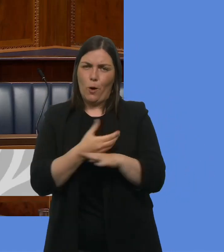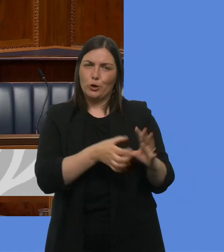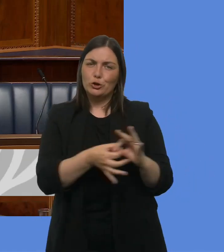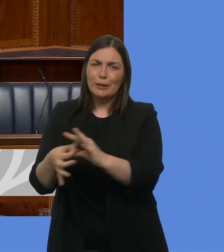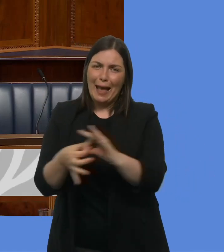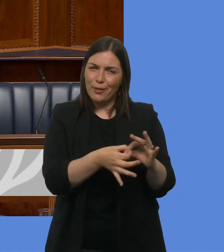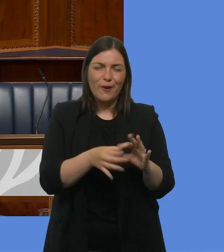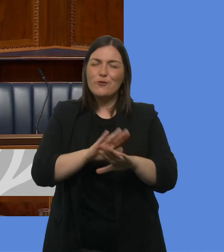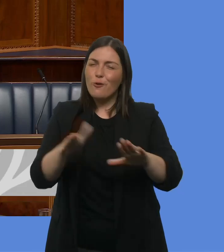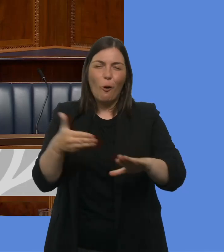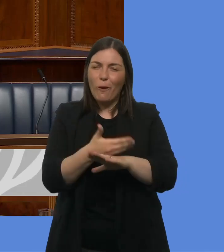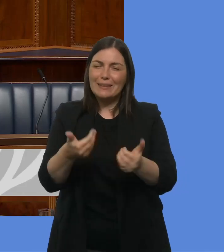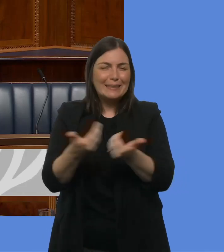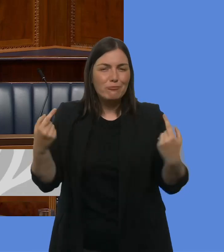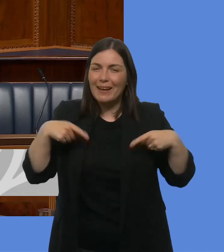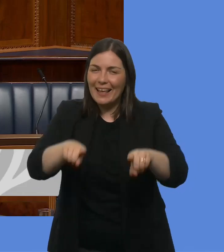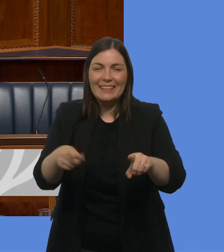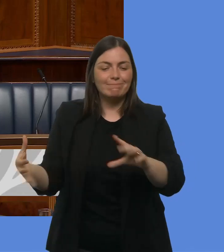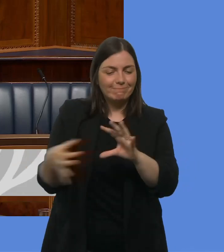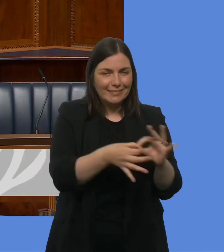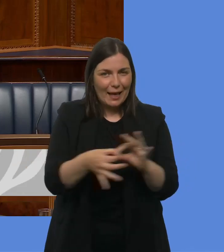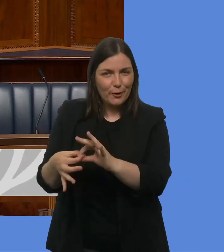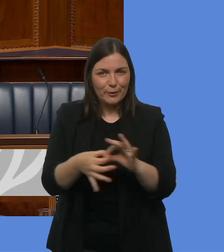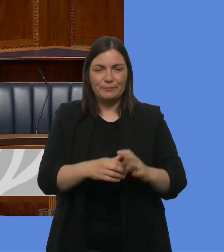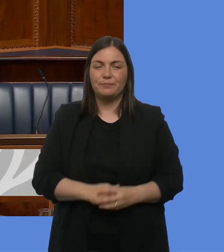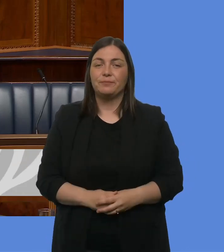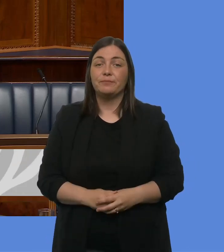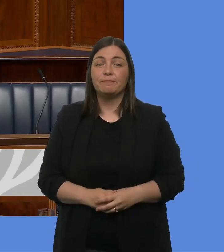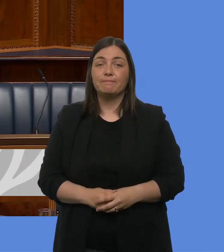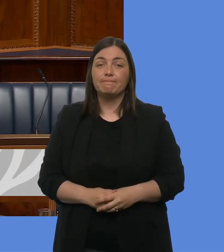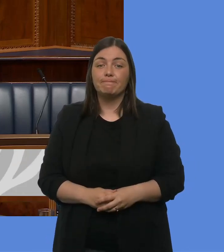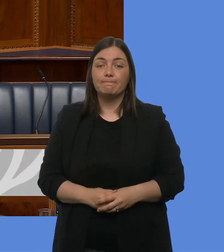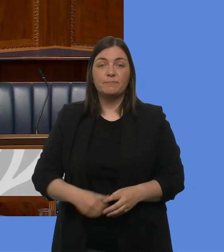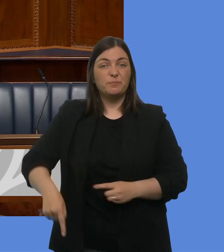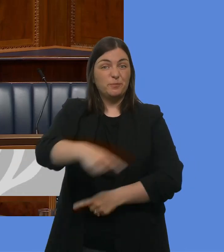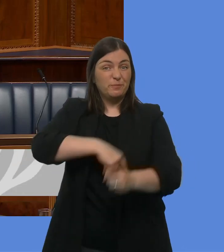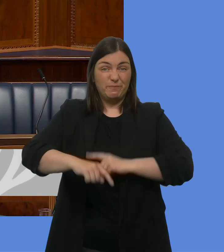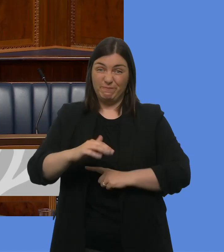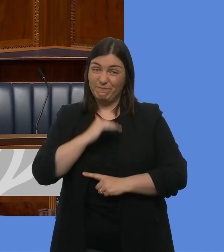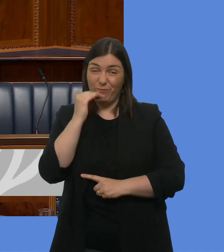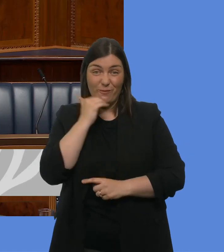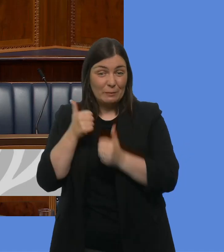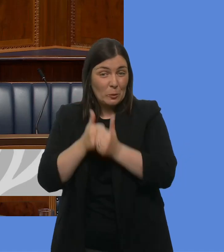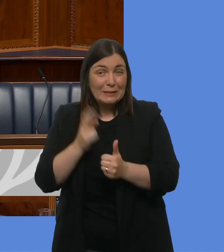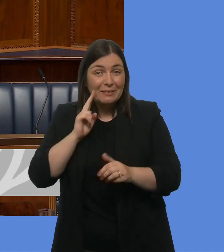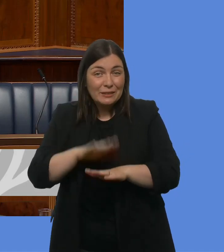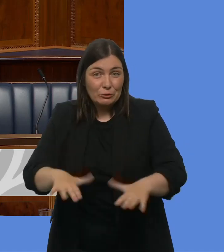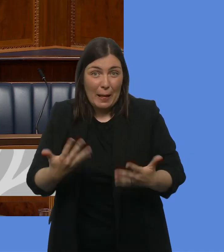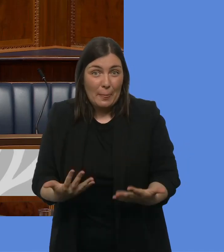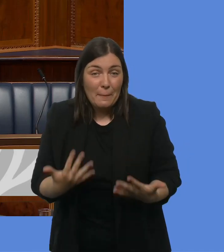this. The absence of specialist support for deaf children reflects a failure of successive assemblies to update vital equality